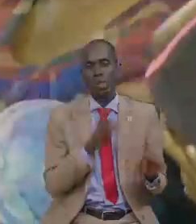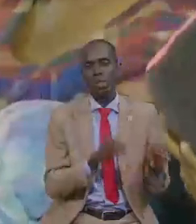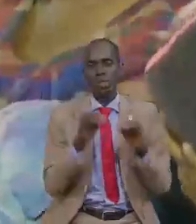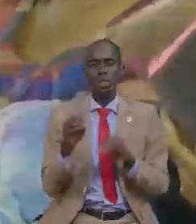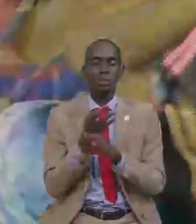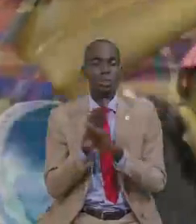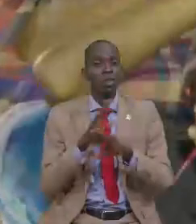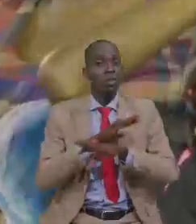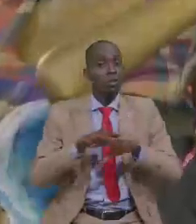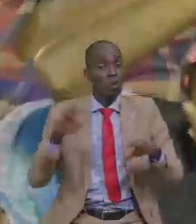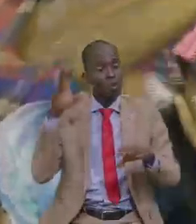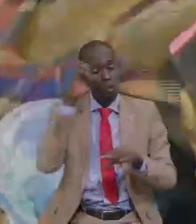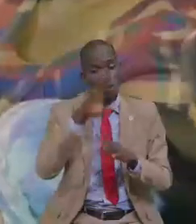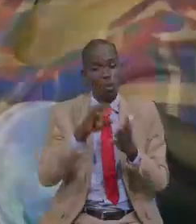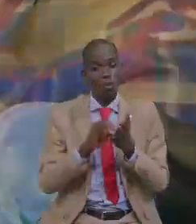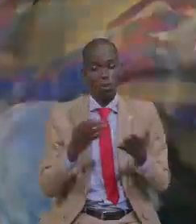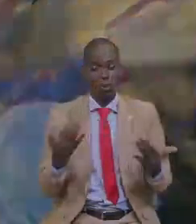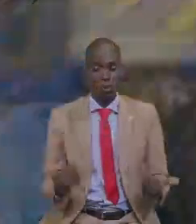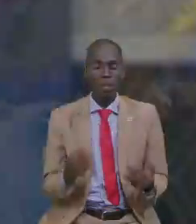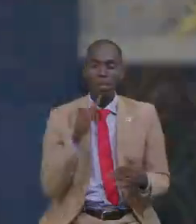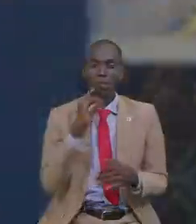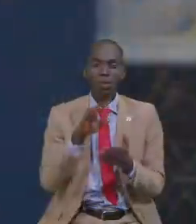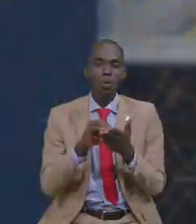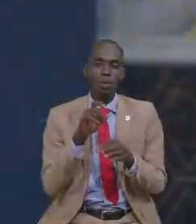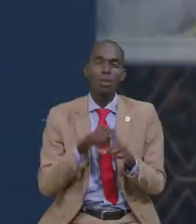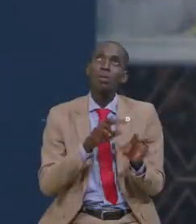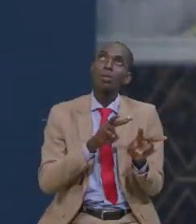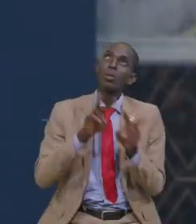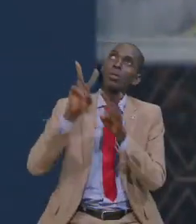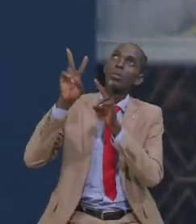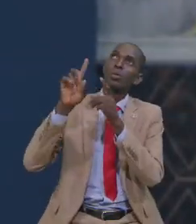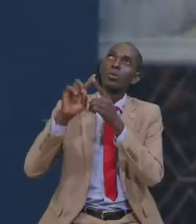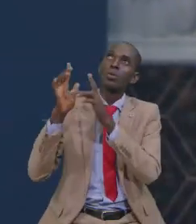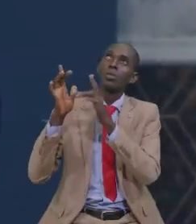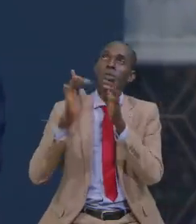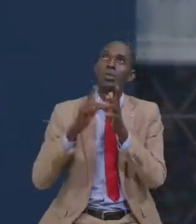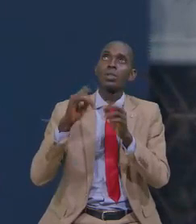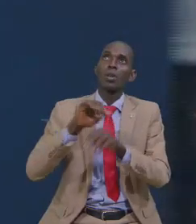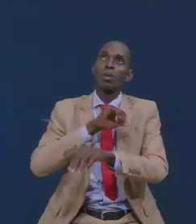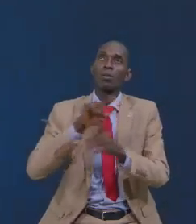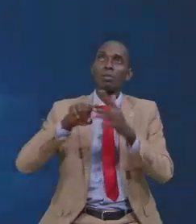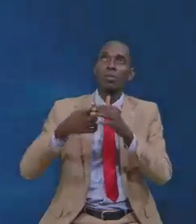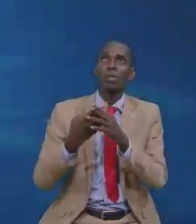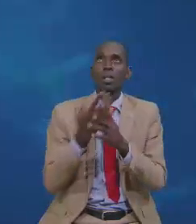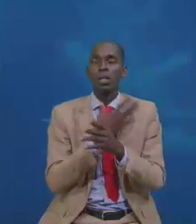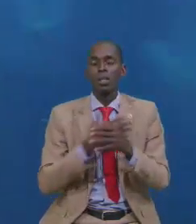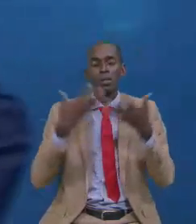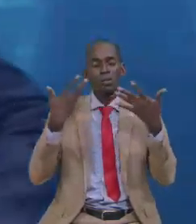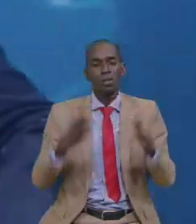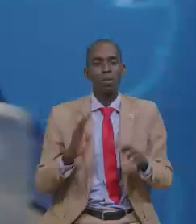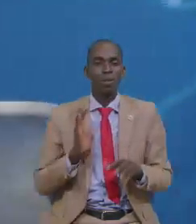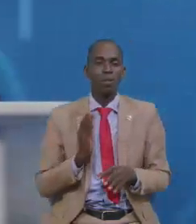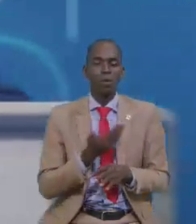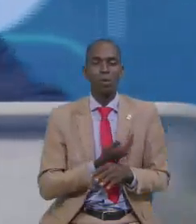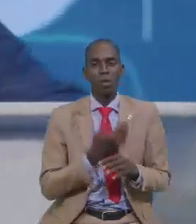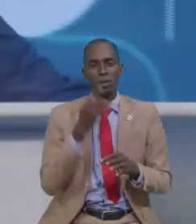it. Don't miss it. Here is your time, looking unto Jesus, the author and the finisher of our faith. We're ready